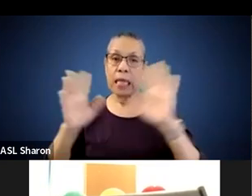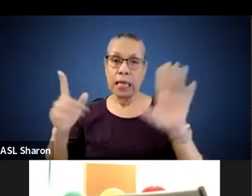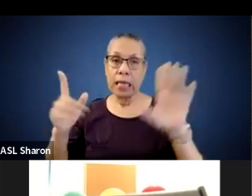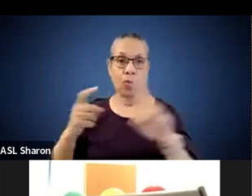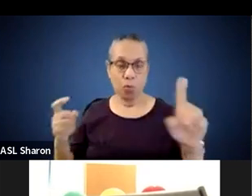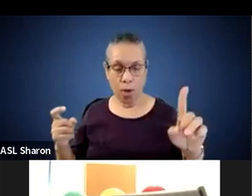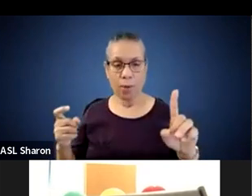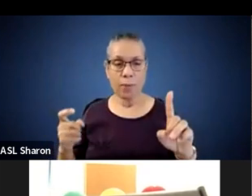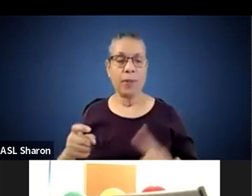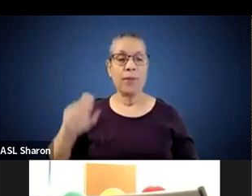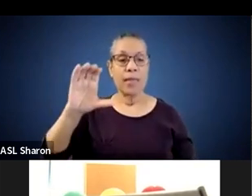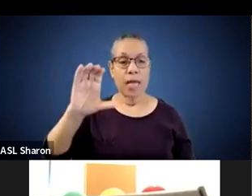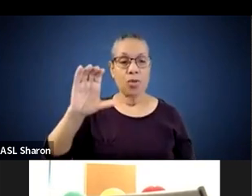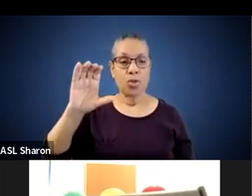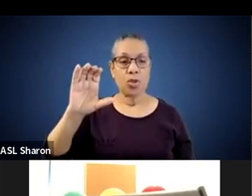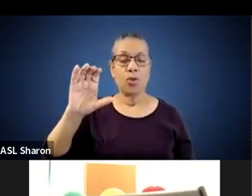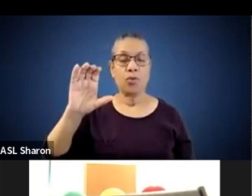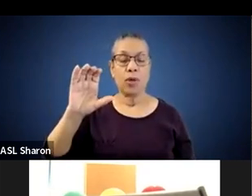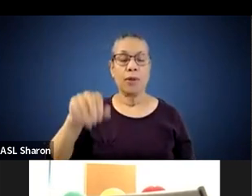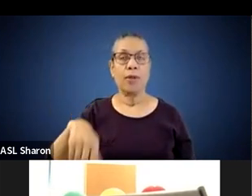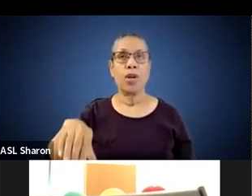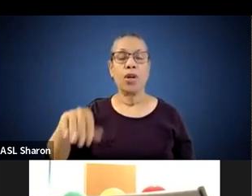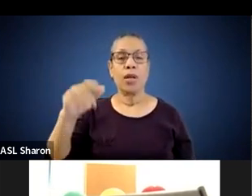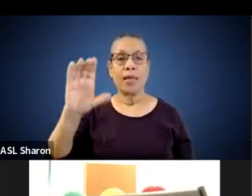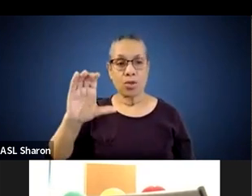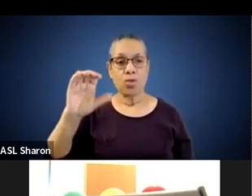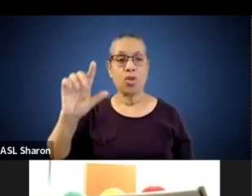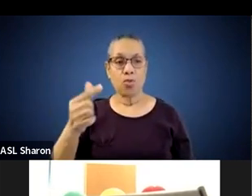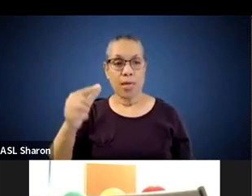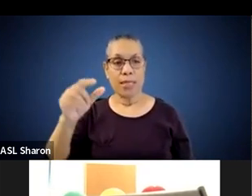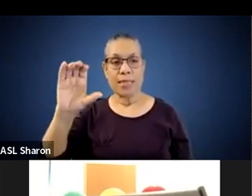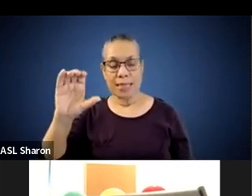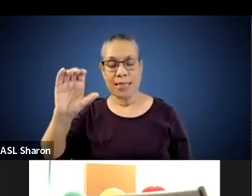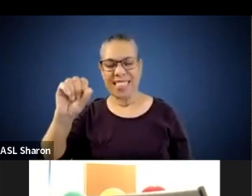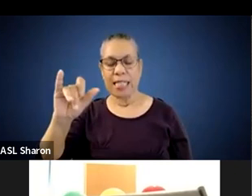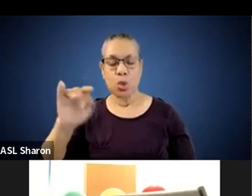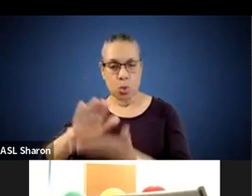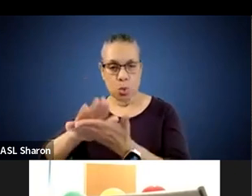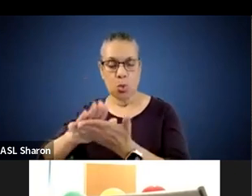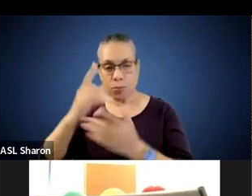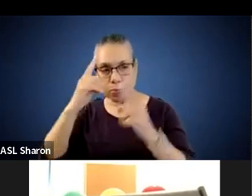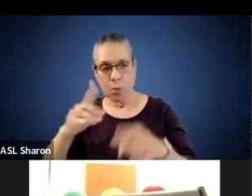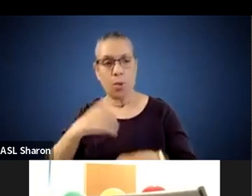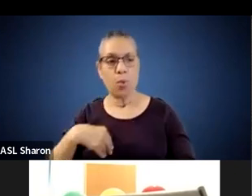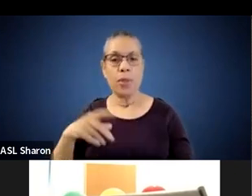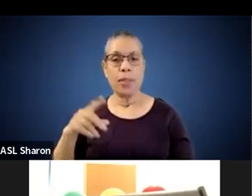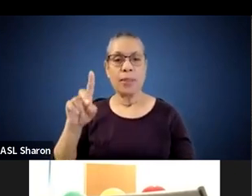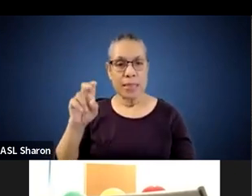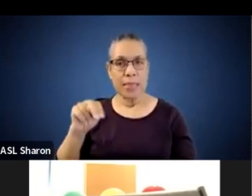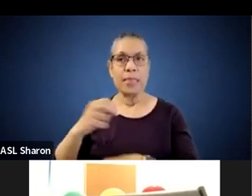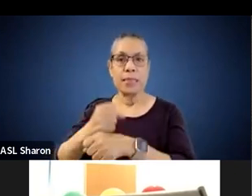but they also made clear that our complex system will require years of consistent progress with gains made every